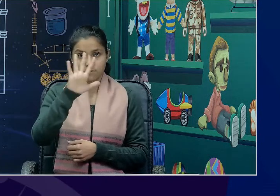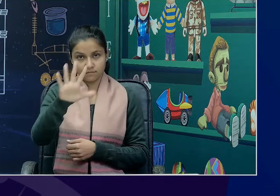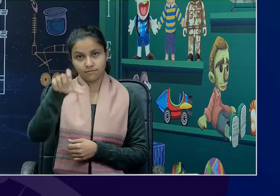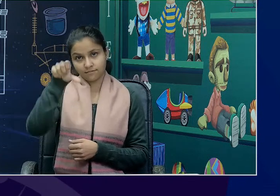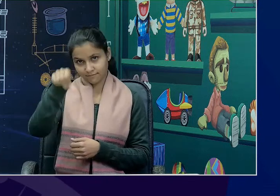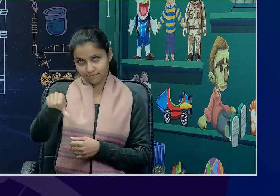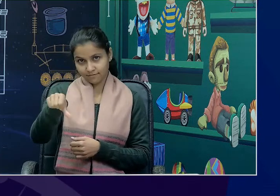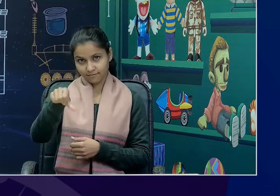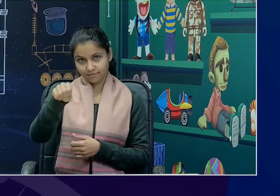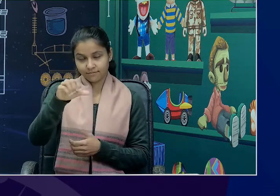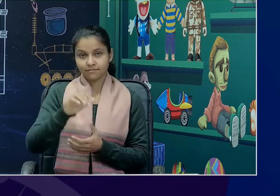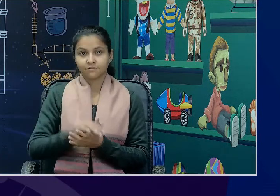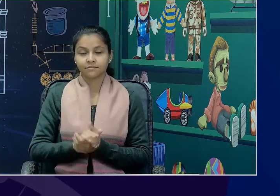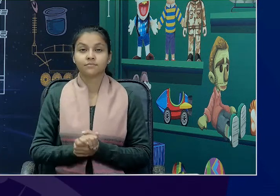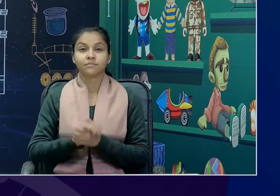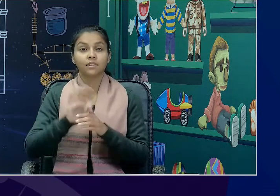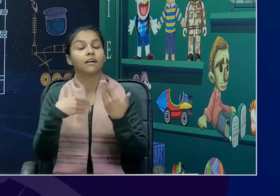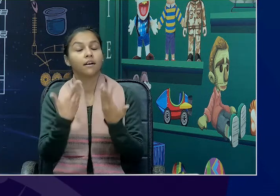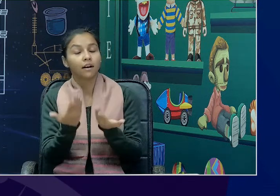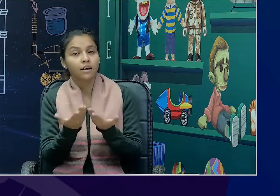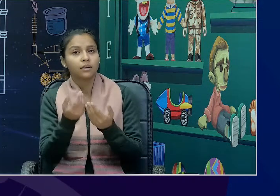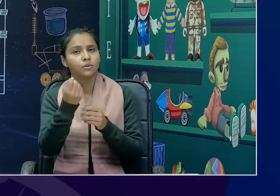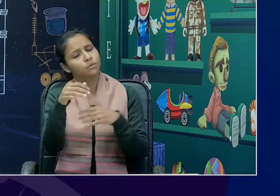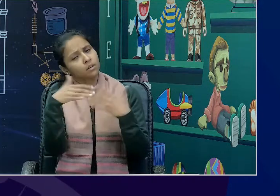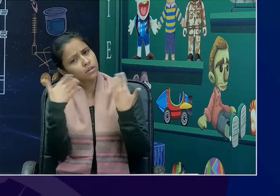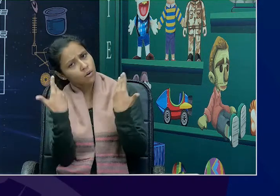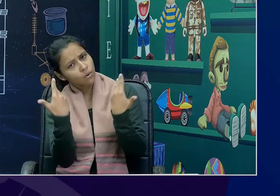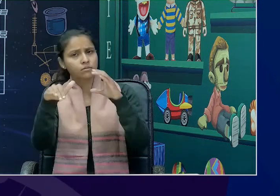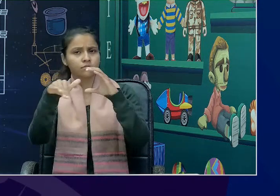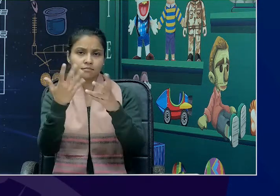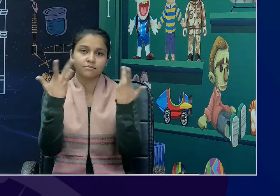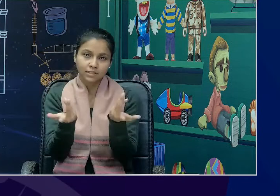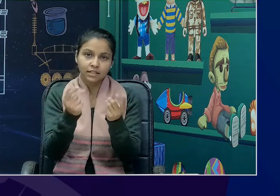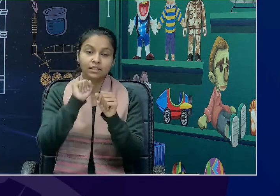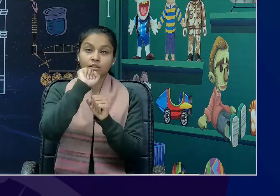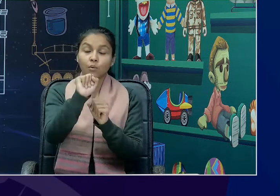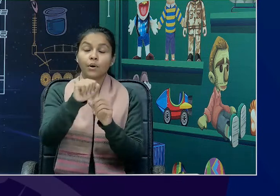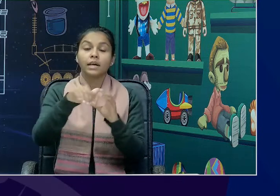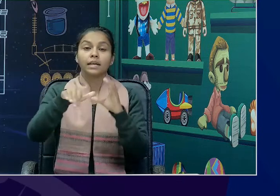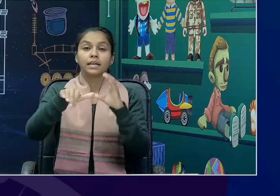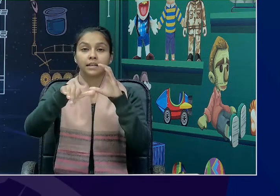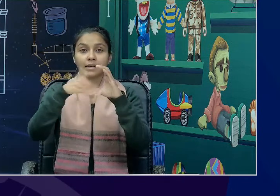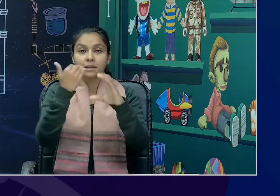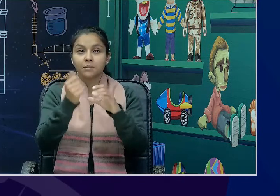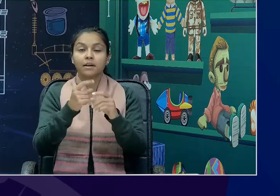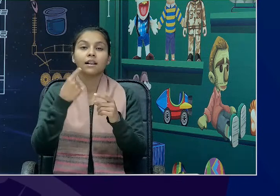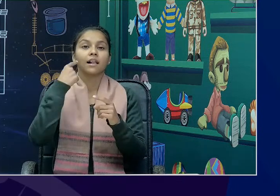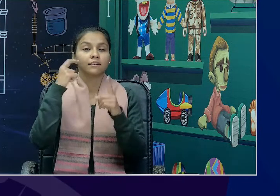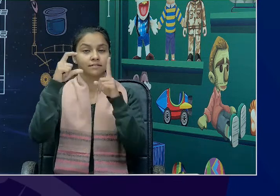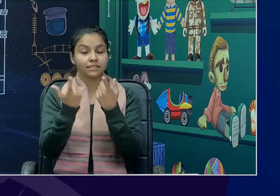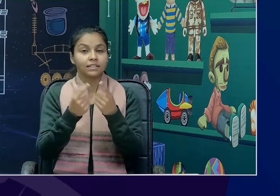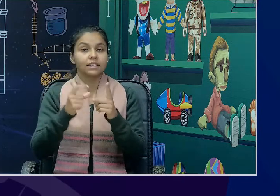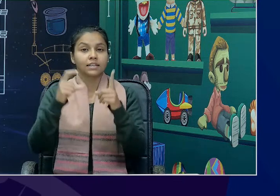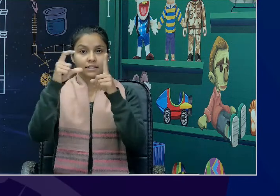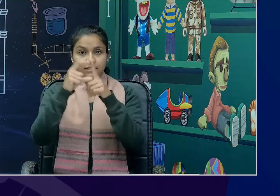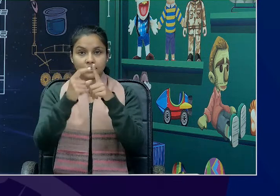8800440559. And you can also email us on our email ID, that is